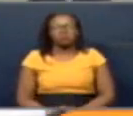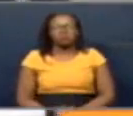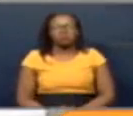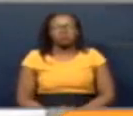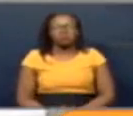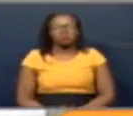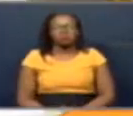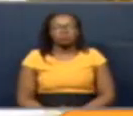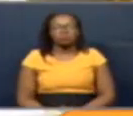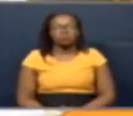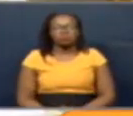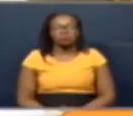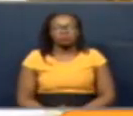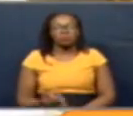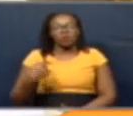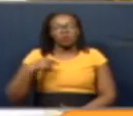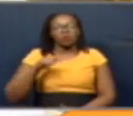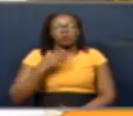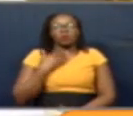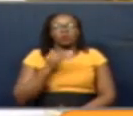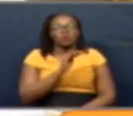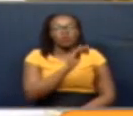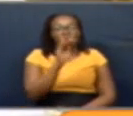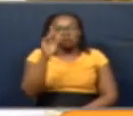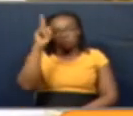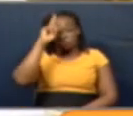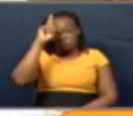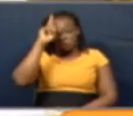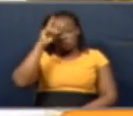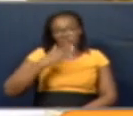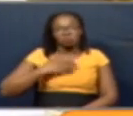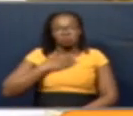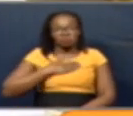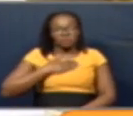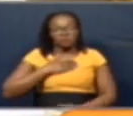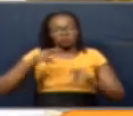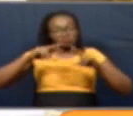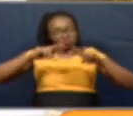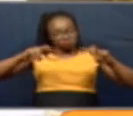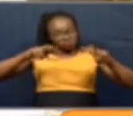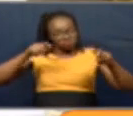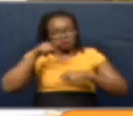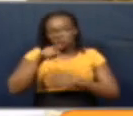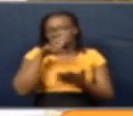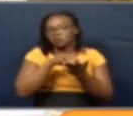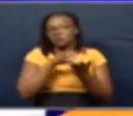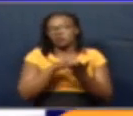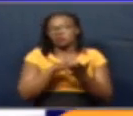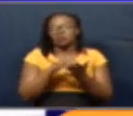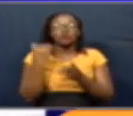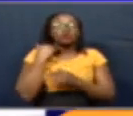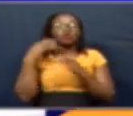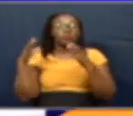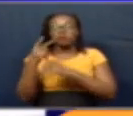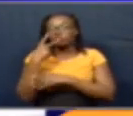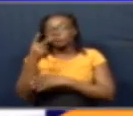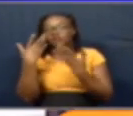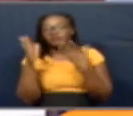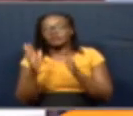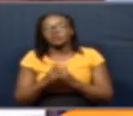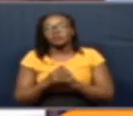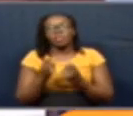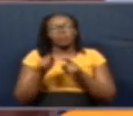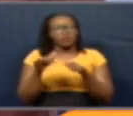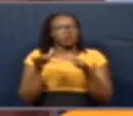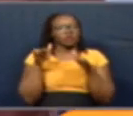I'm just appealing to the police. Let them investigate this case. The goons were seen. But wait.